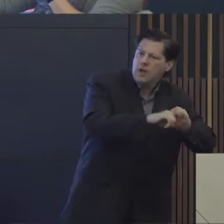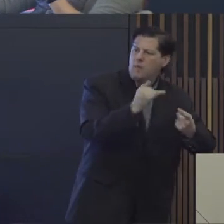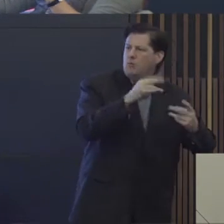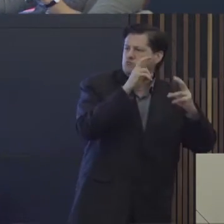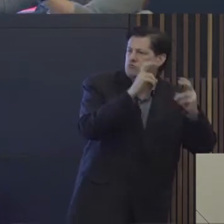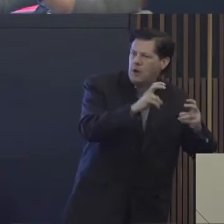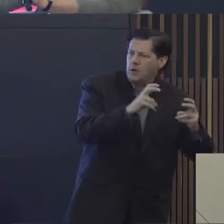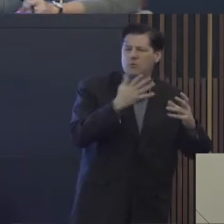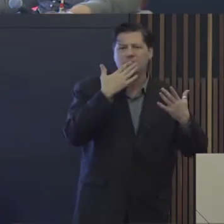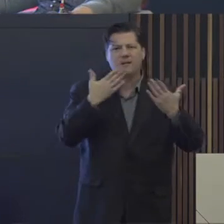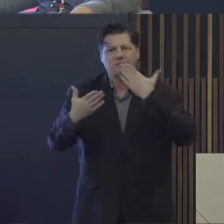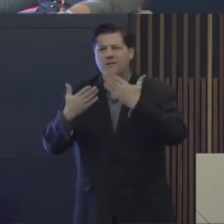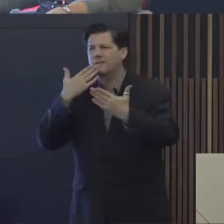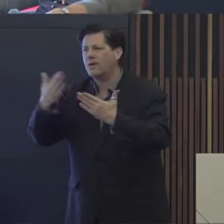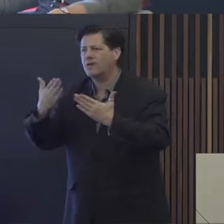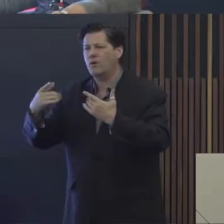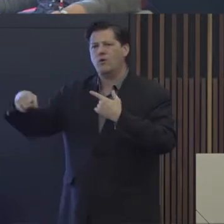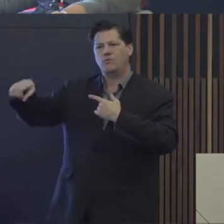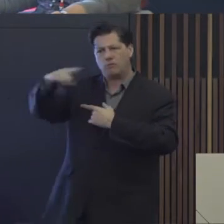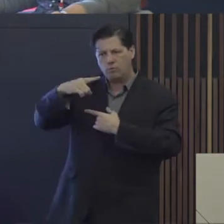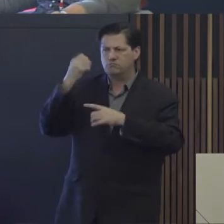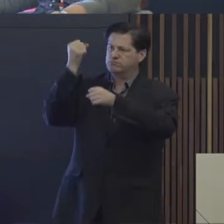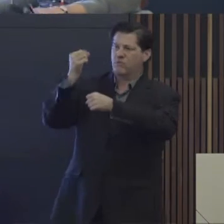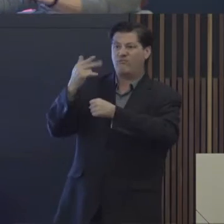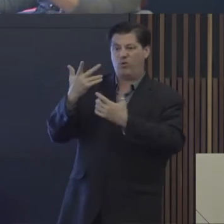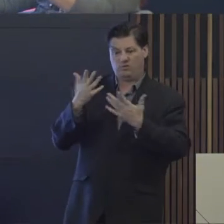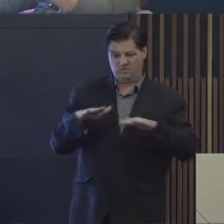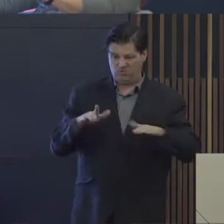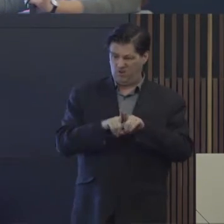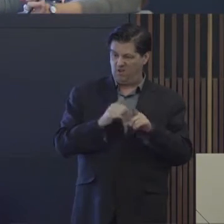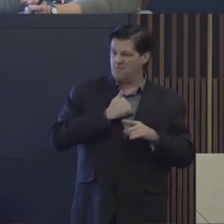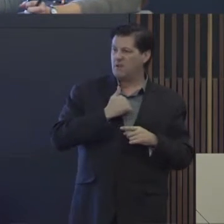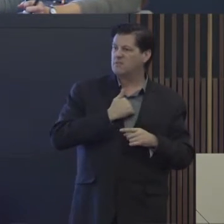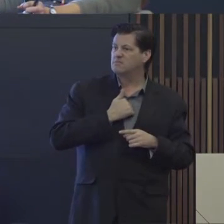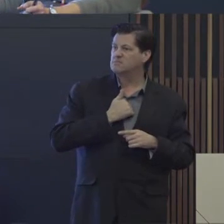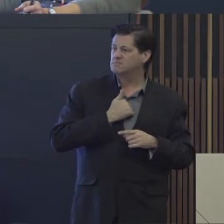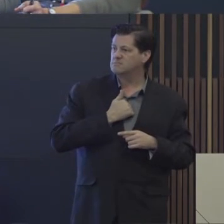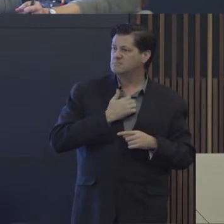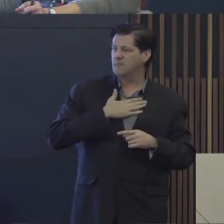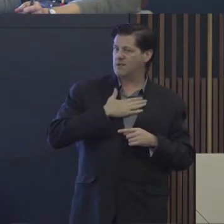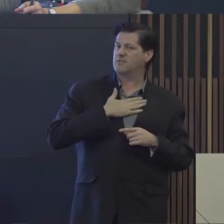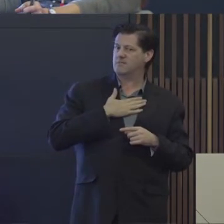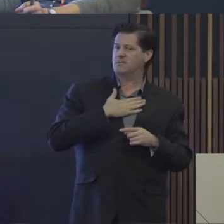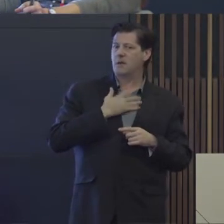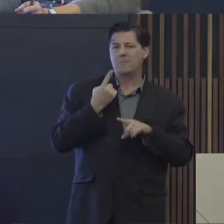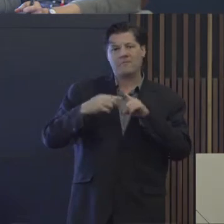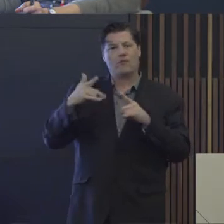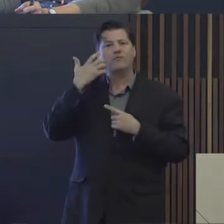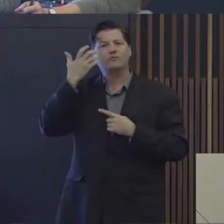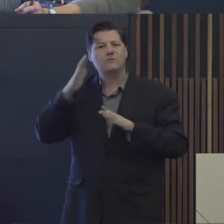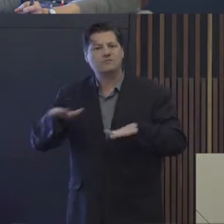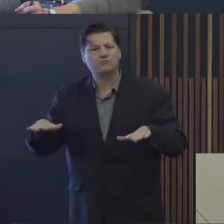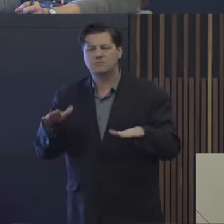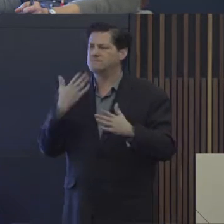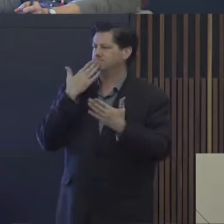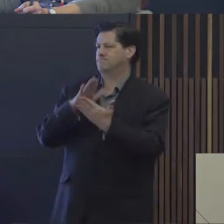to be out there for children like mine and yours, and for children in the future. And I think